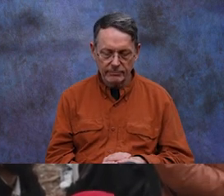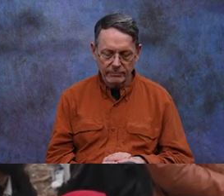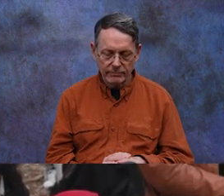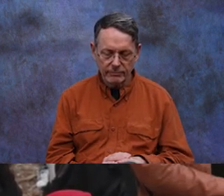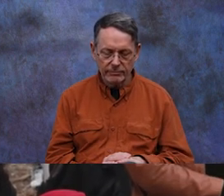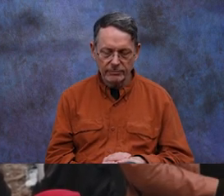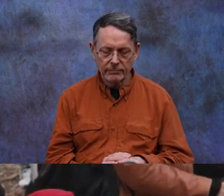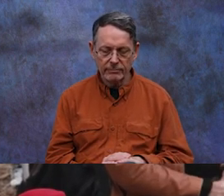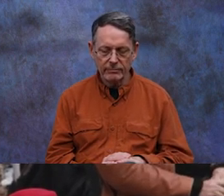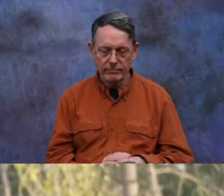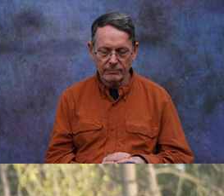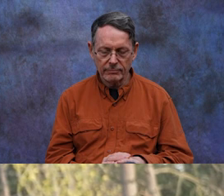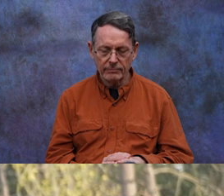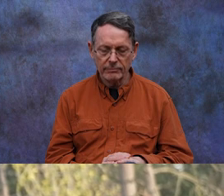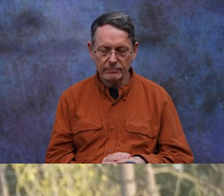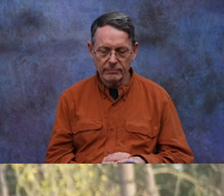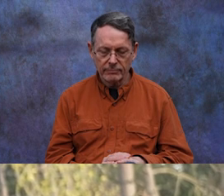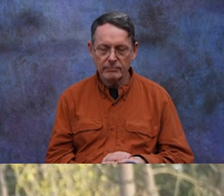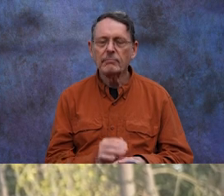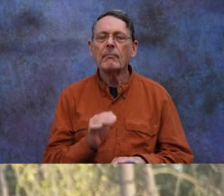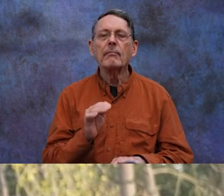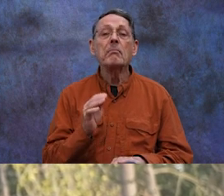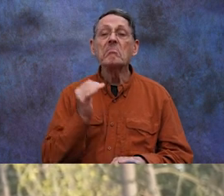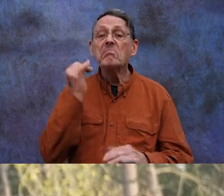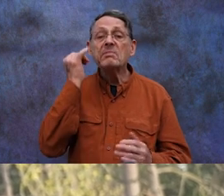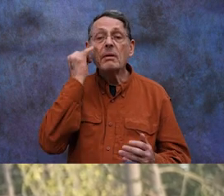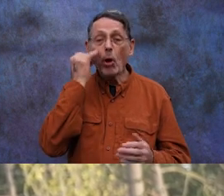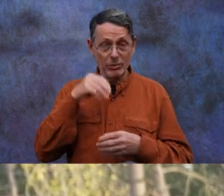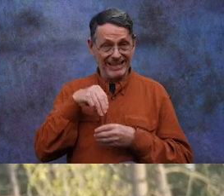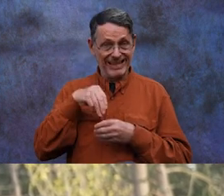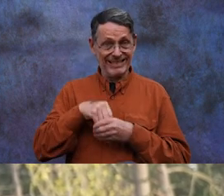If a sound is within you that needs to come out,